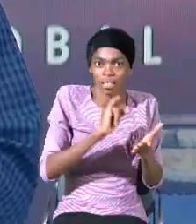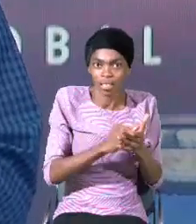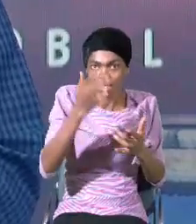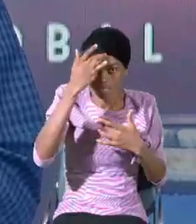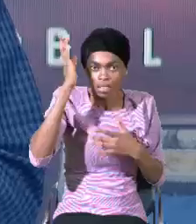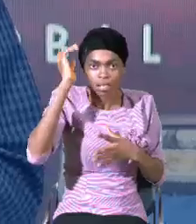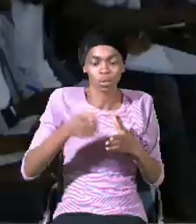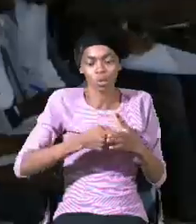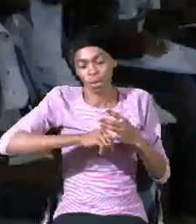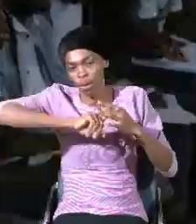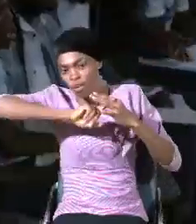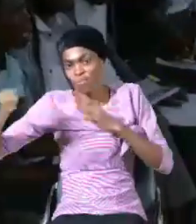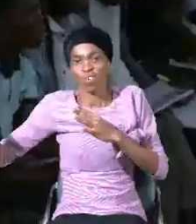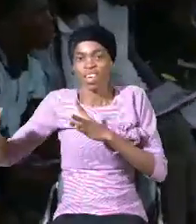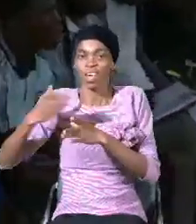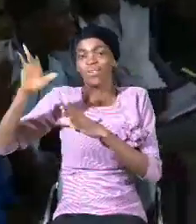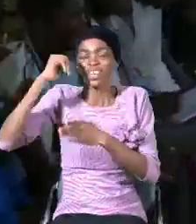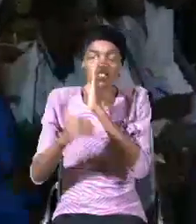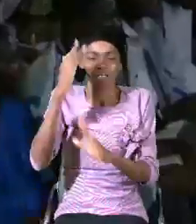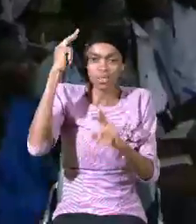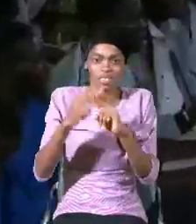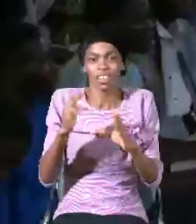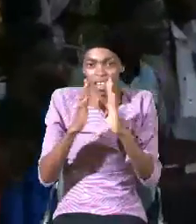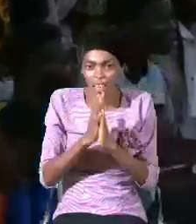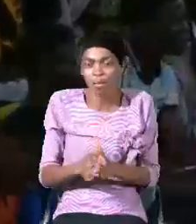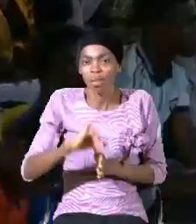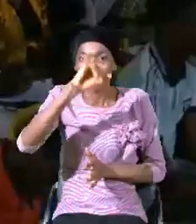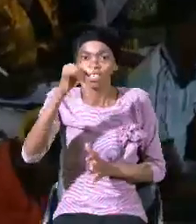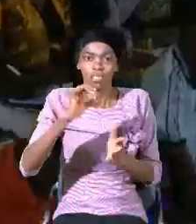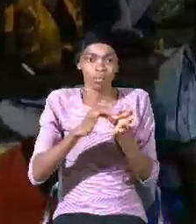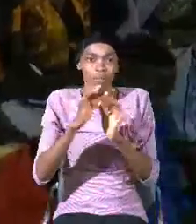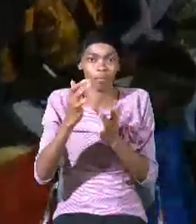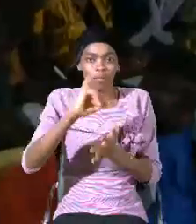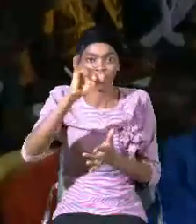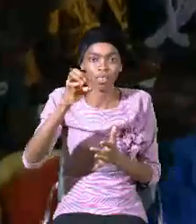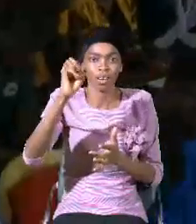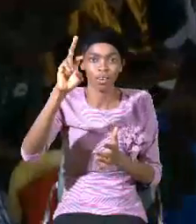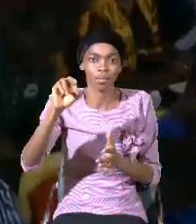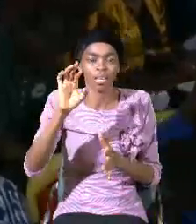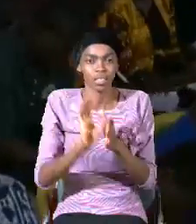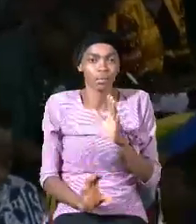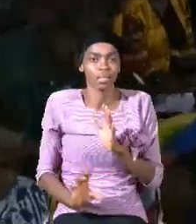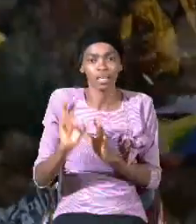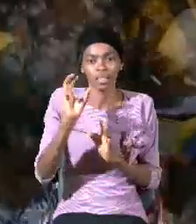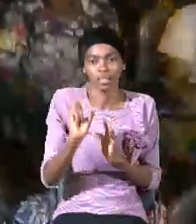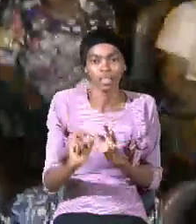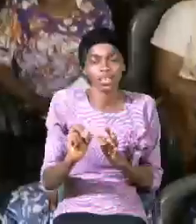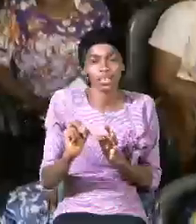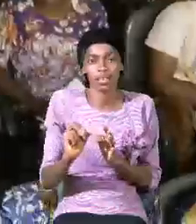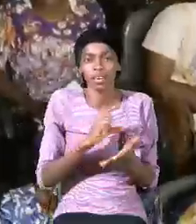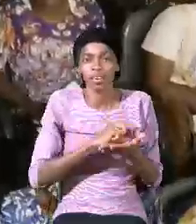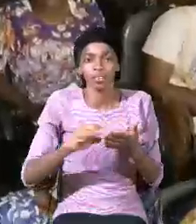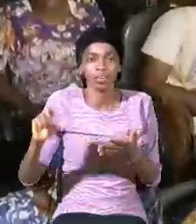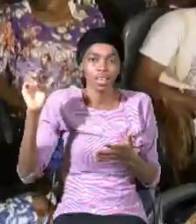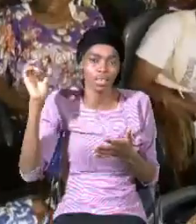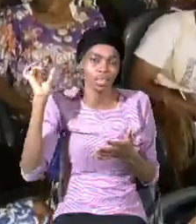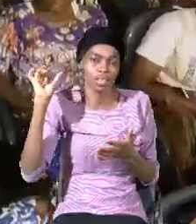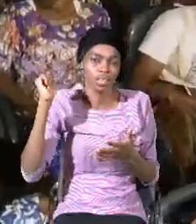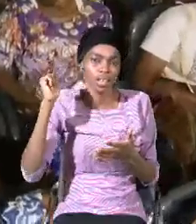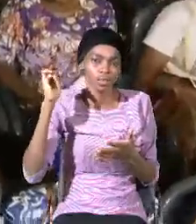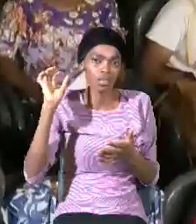in Jesus' name. Look at Jeremiah chapter 30, and I'm reading from verse 17. It says,